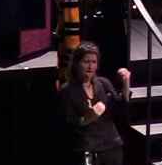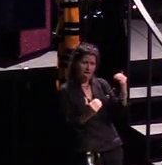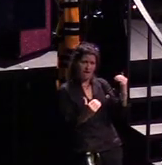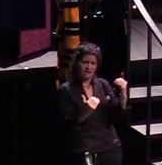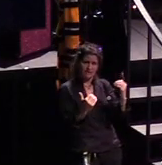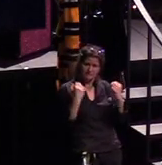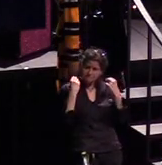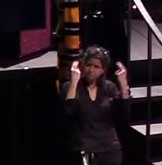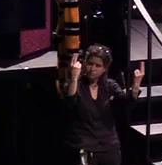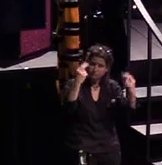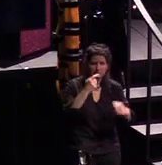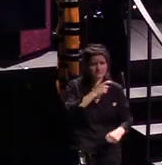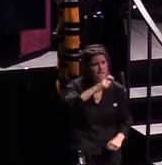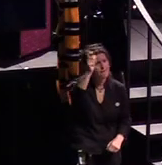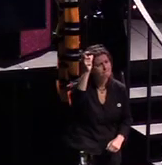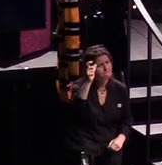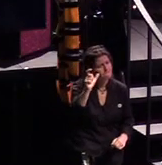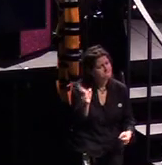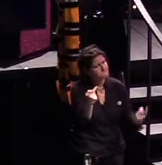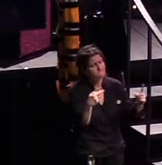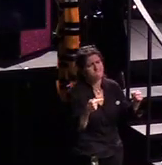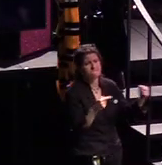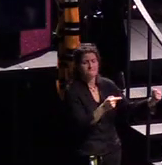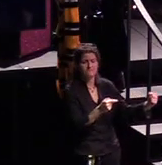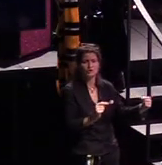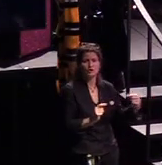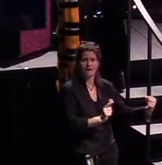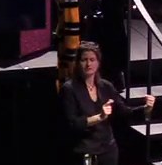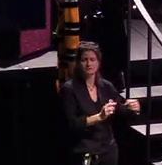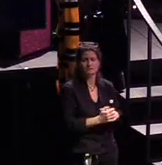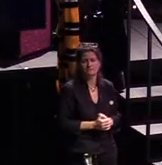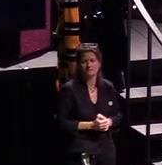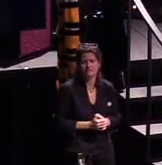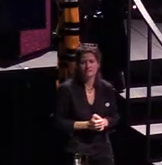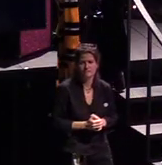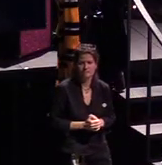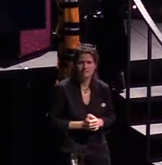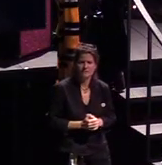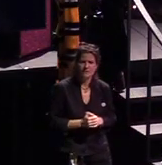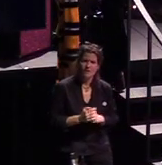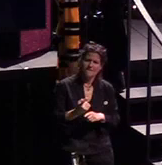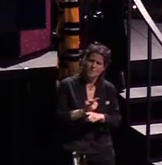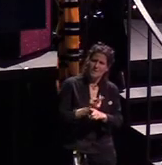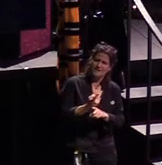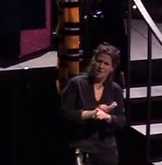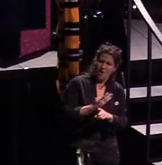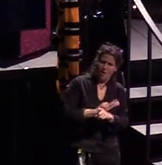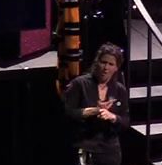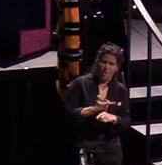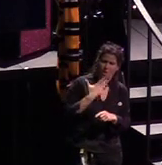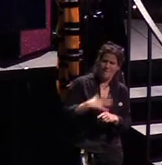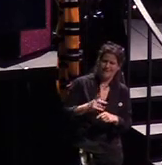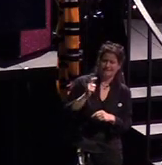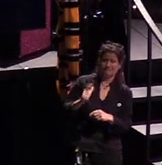but a few years ago biscuit while I was being subjected to a barrage of disability